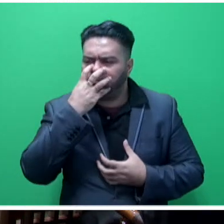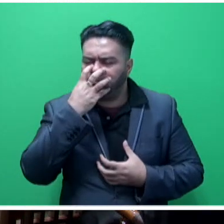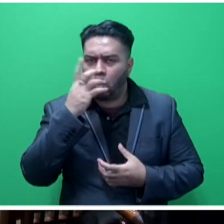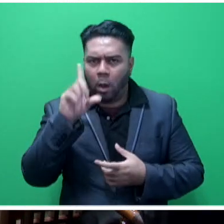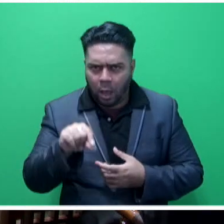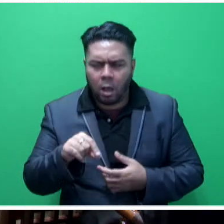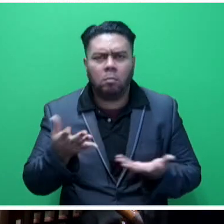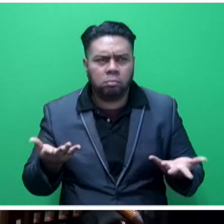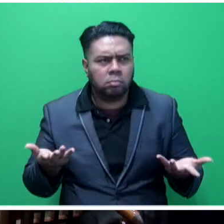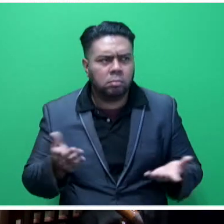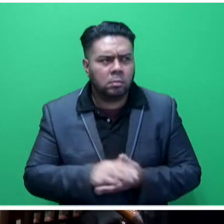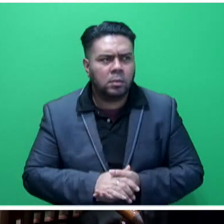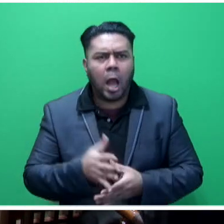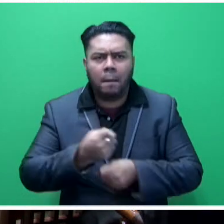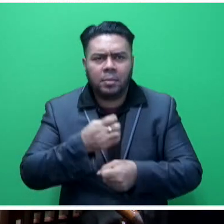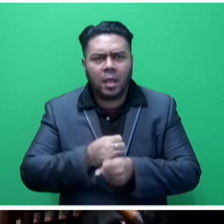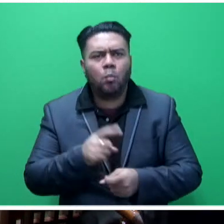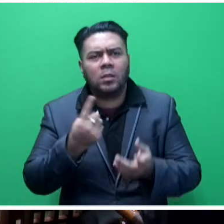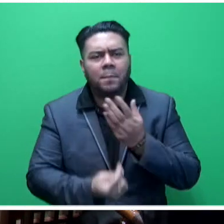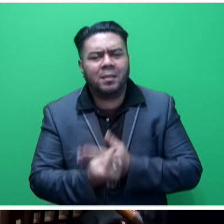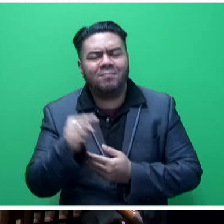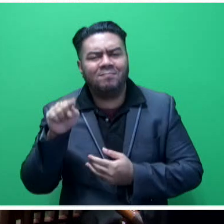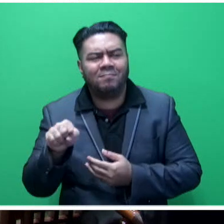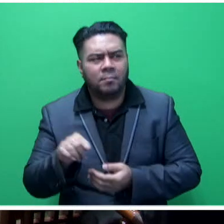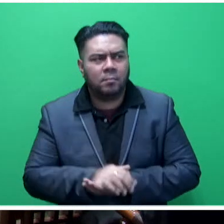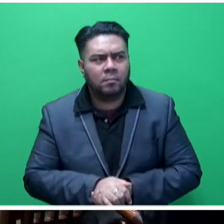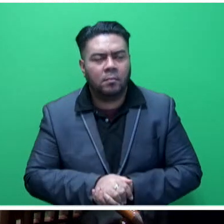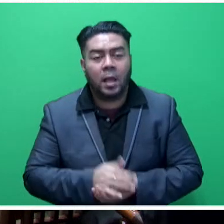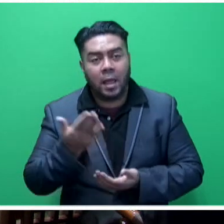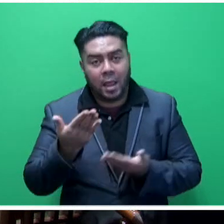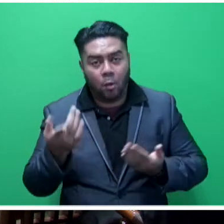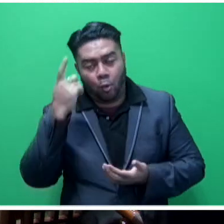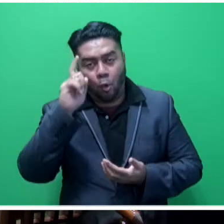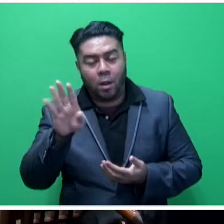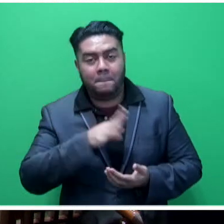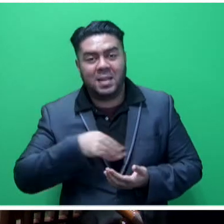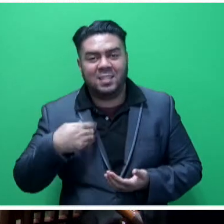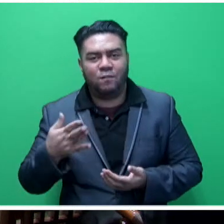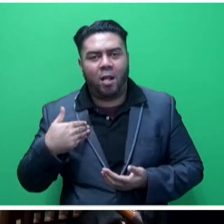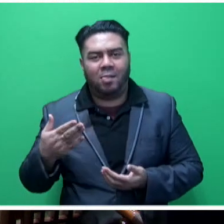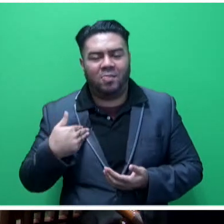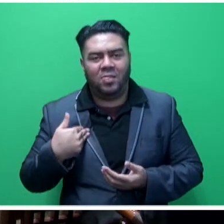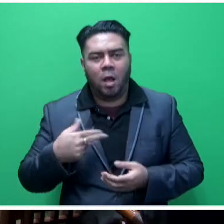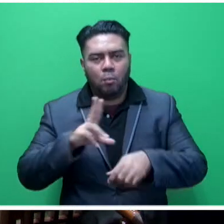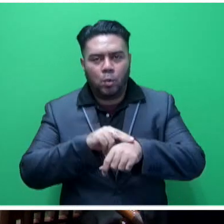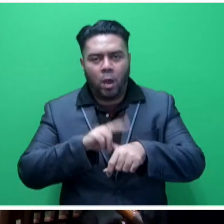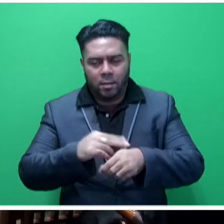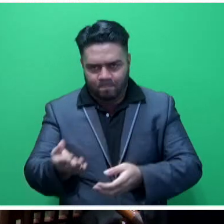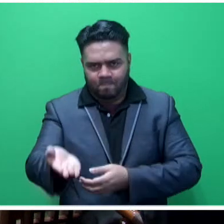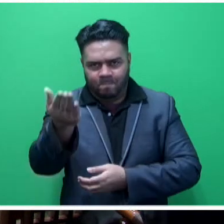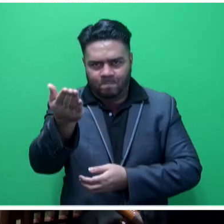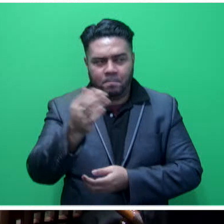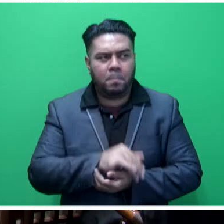I call on the Minister for Health and Medical Services, the Honourable Dr. Ifereimi Waqainabete. You have the floor,